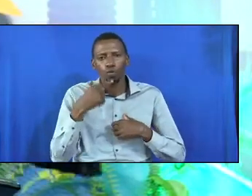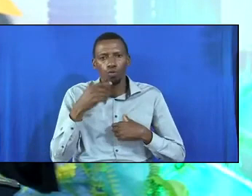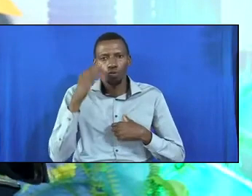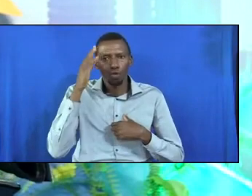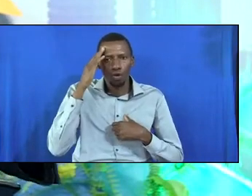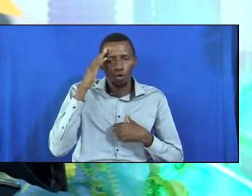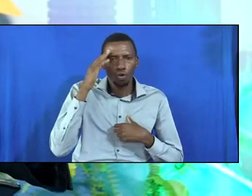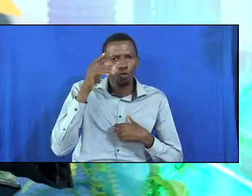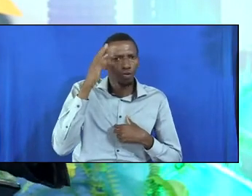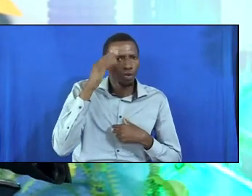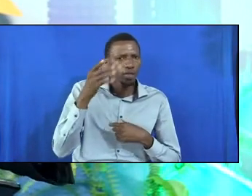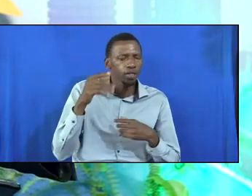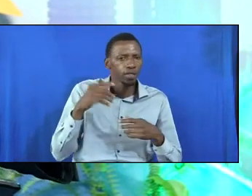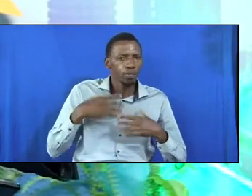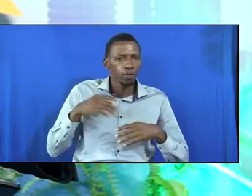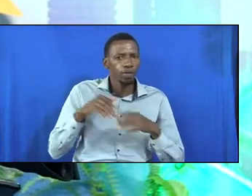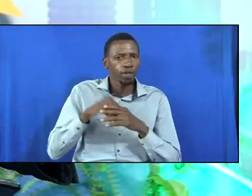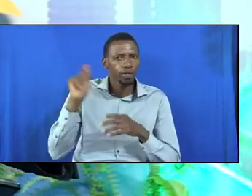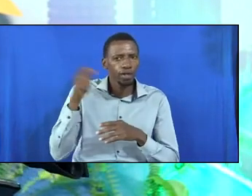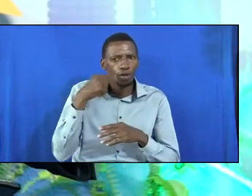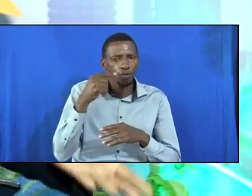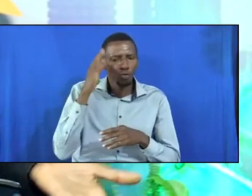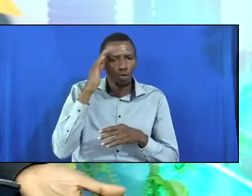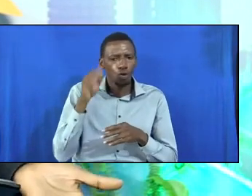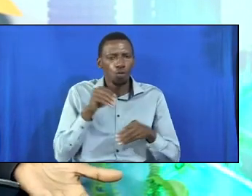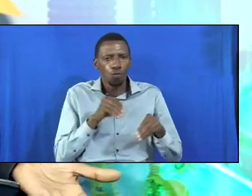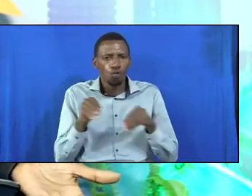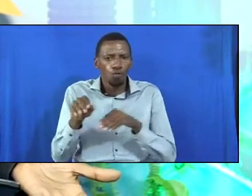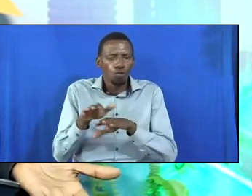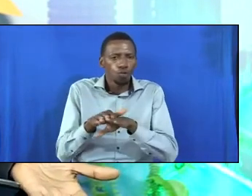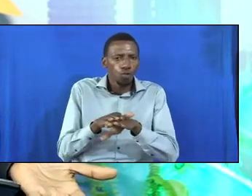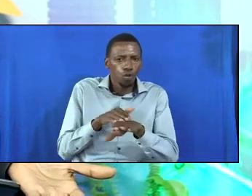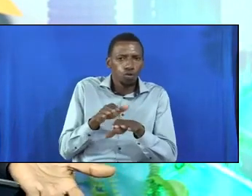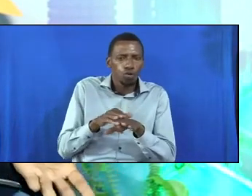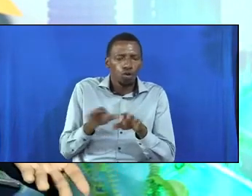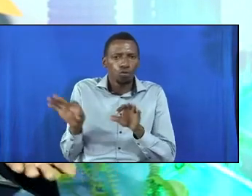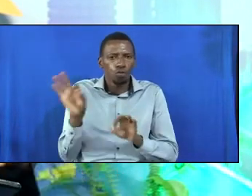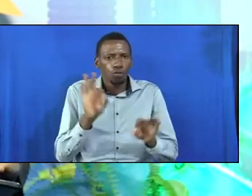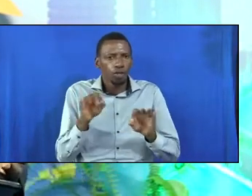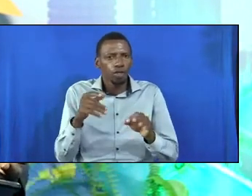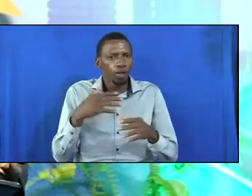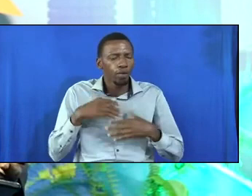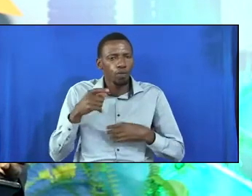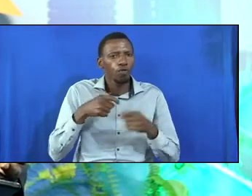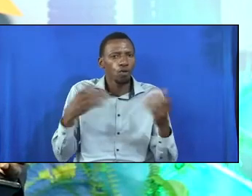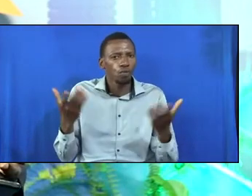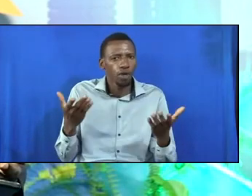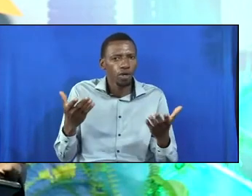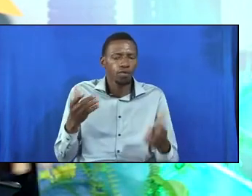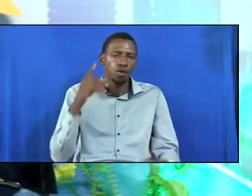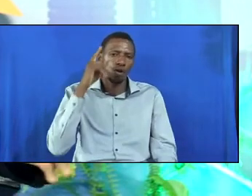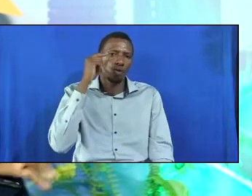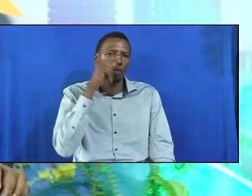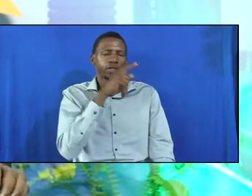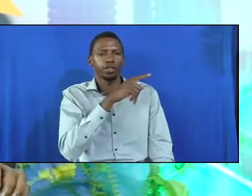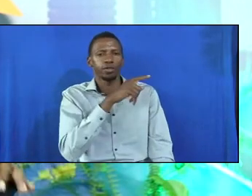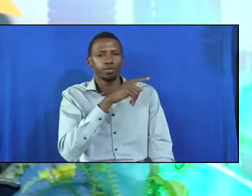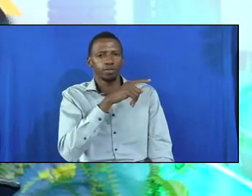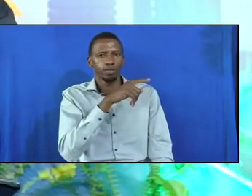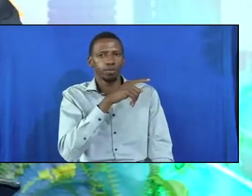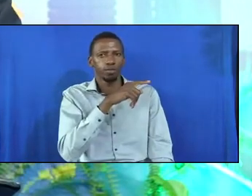You know those people in Kenya? You don't know them. Who are they?